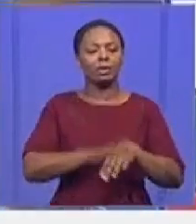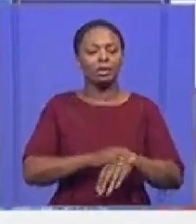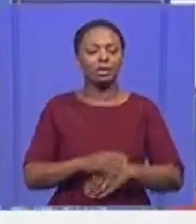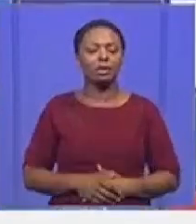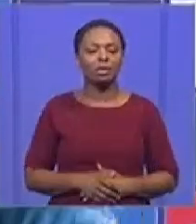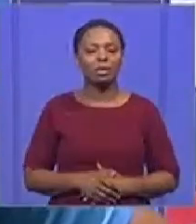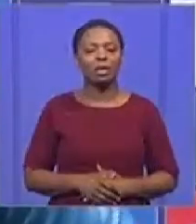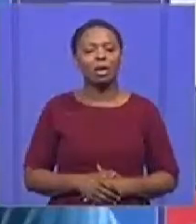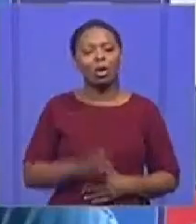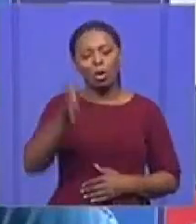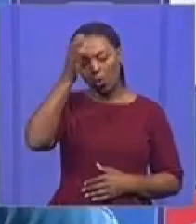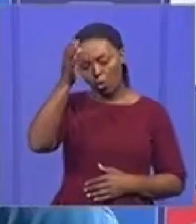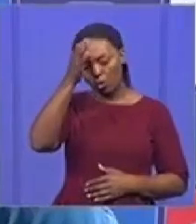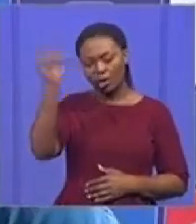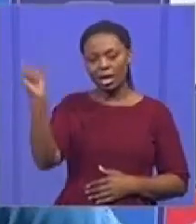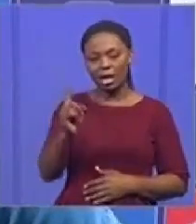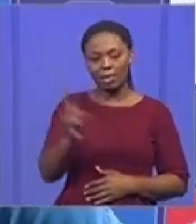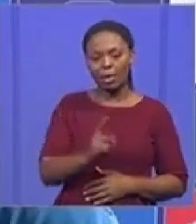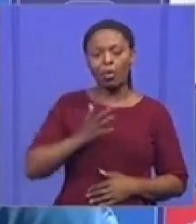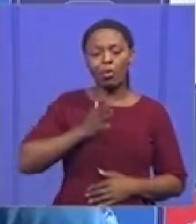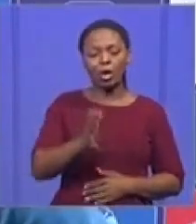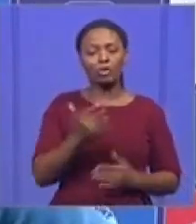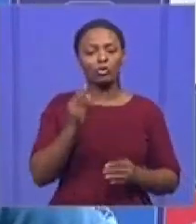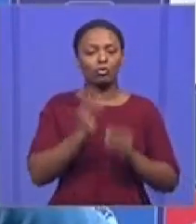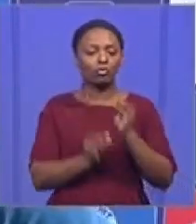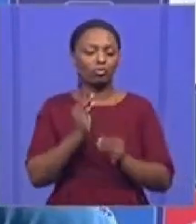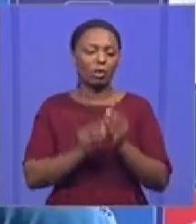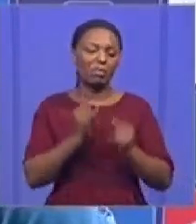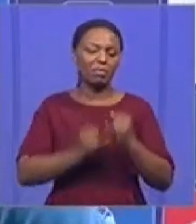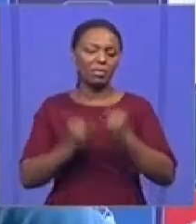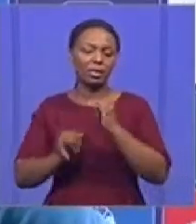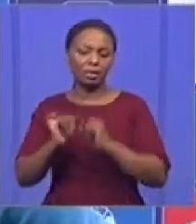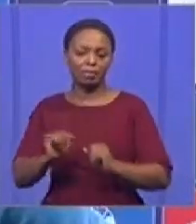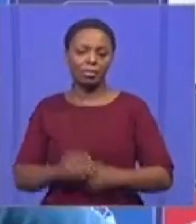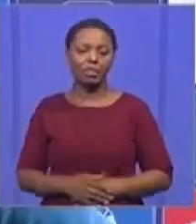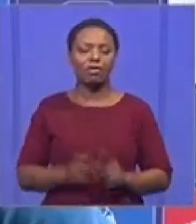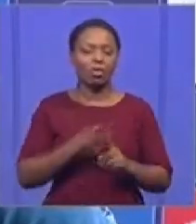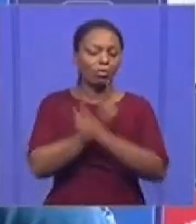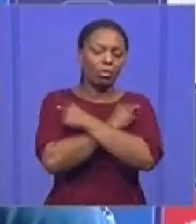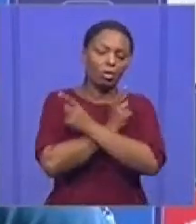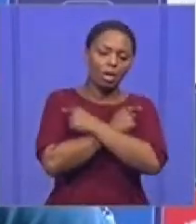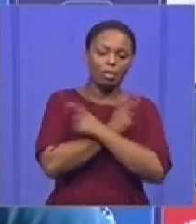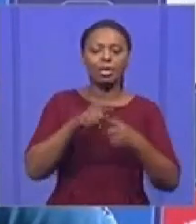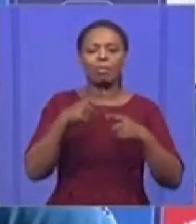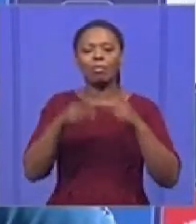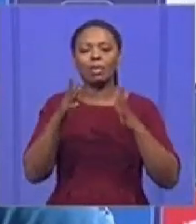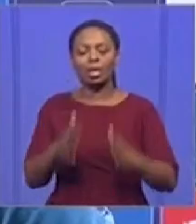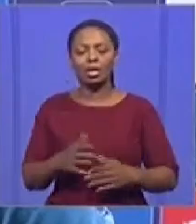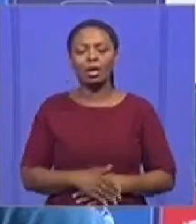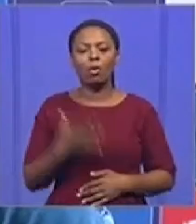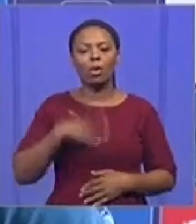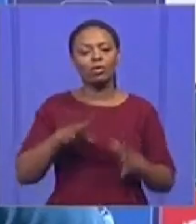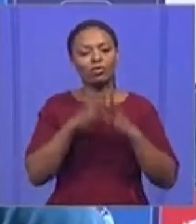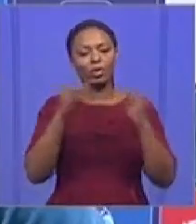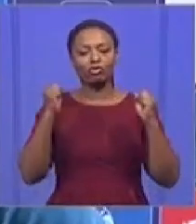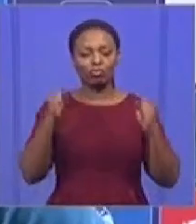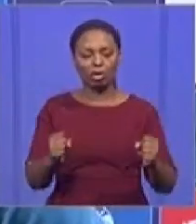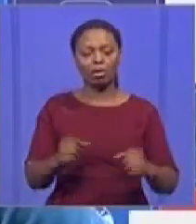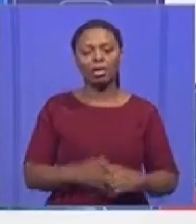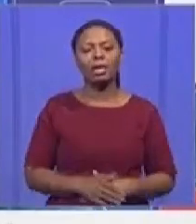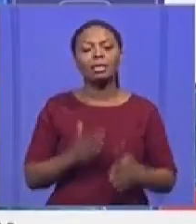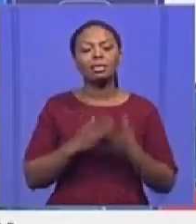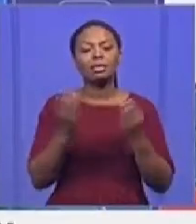you know, the coaches come in and wanted to rectify, and from a club's point of view and players as well. You know, we want to finish strong, and that's something